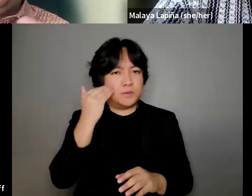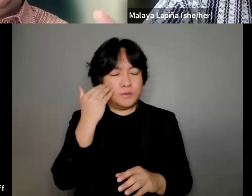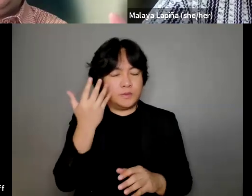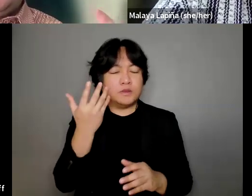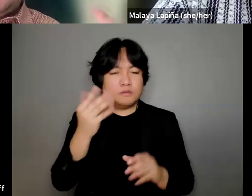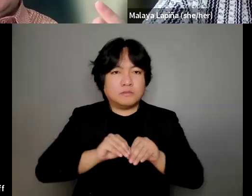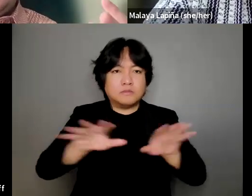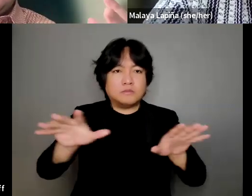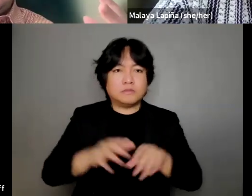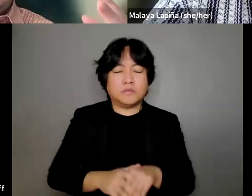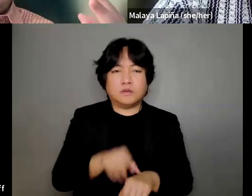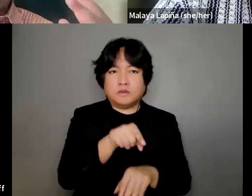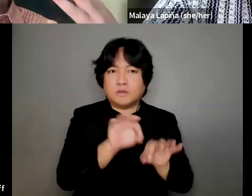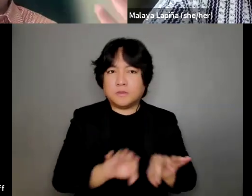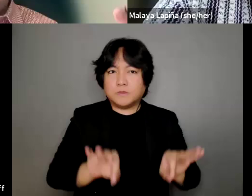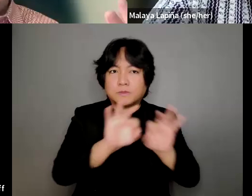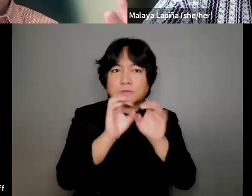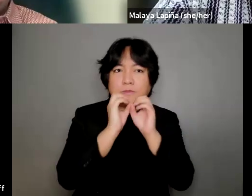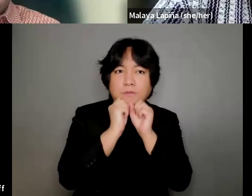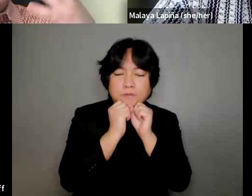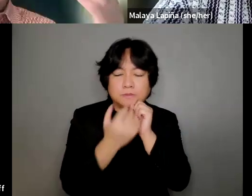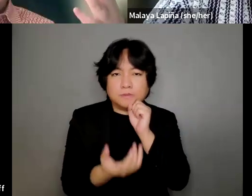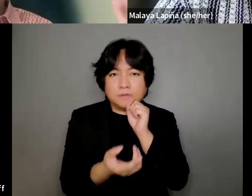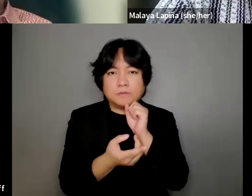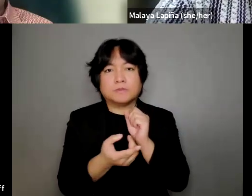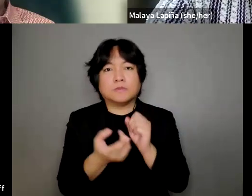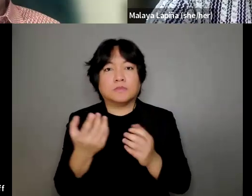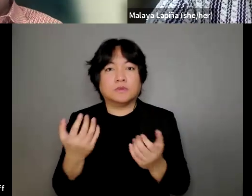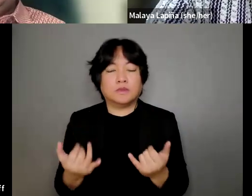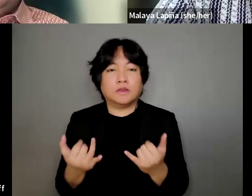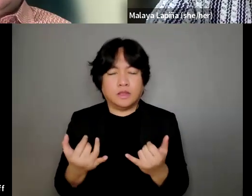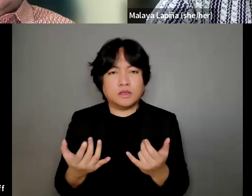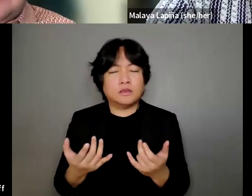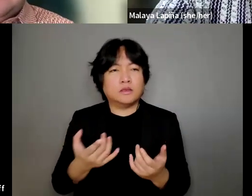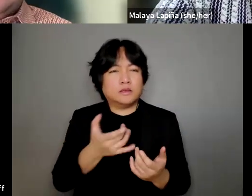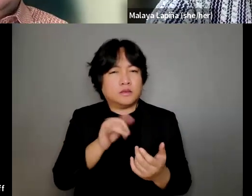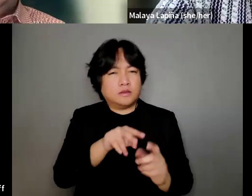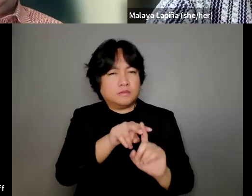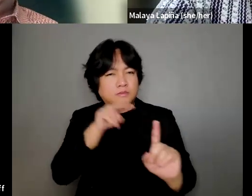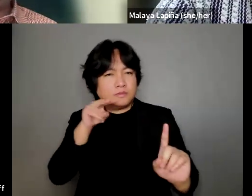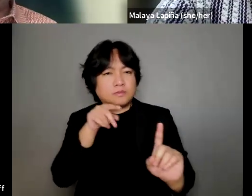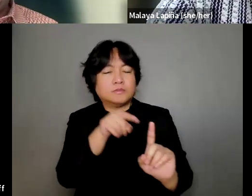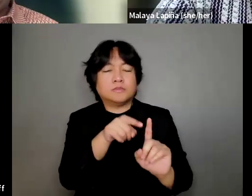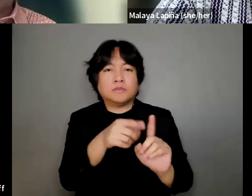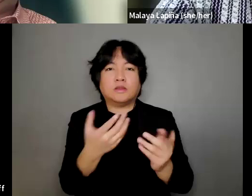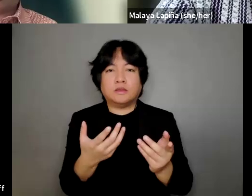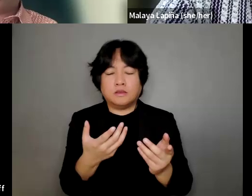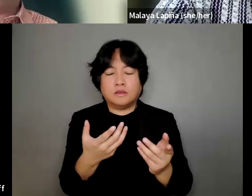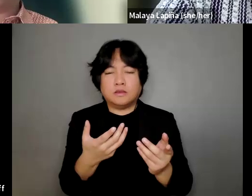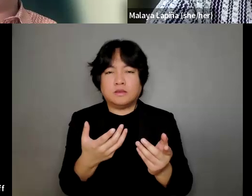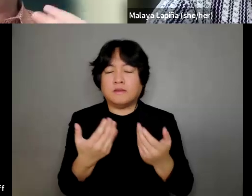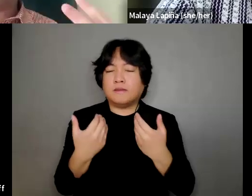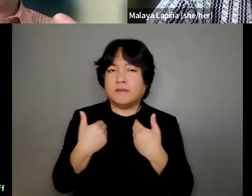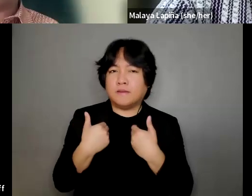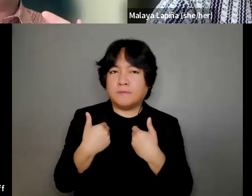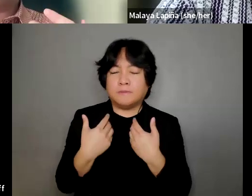experience, but also sort of as a positionality or an analytical lens to critique